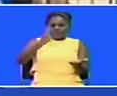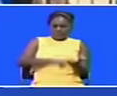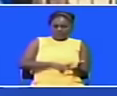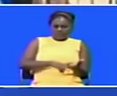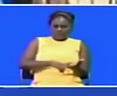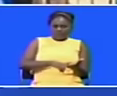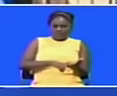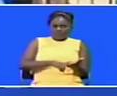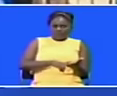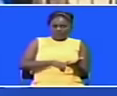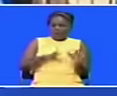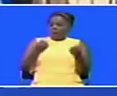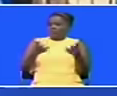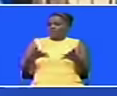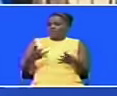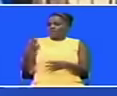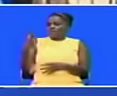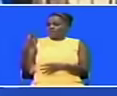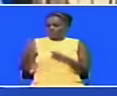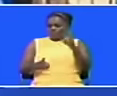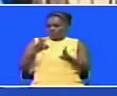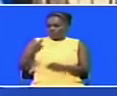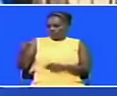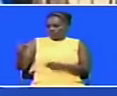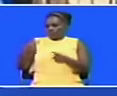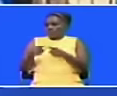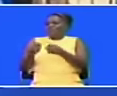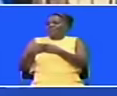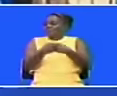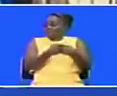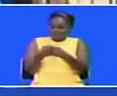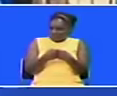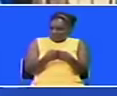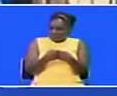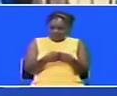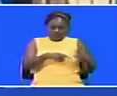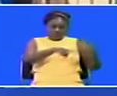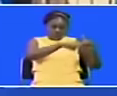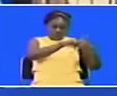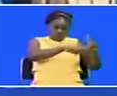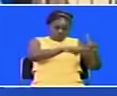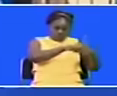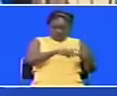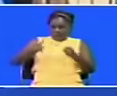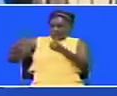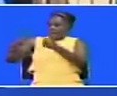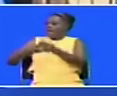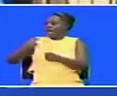itakuwa imetimia watu milioni 22, ila changamoto iliyopo ni kwamba takriban wa Kenya milioni